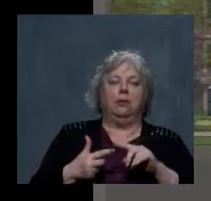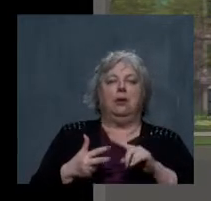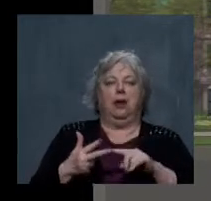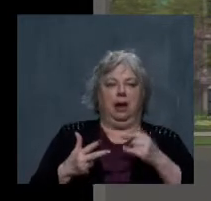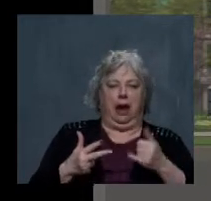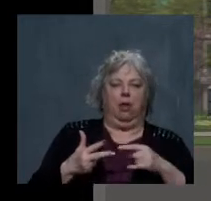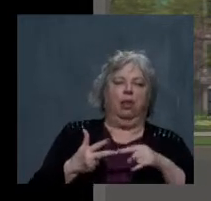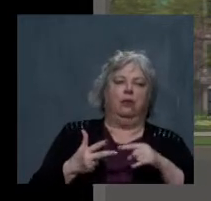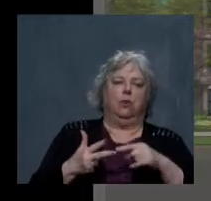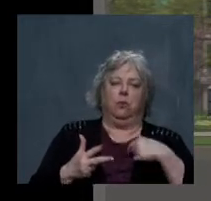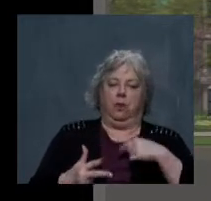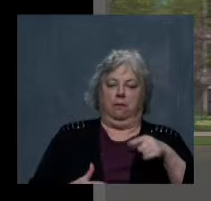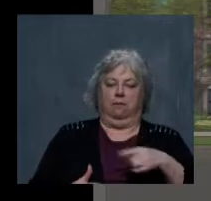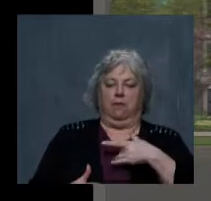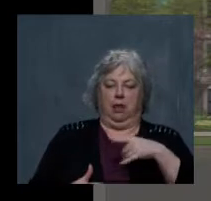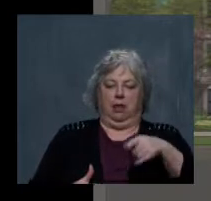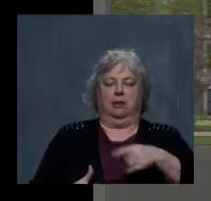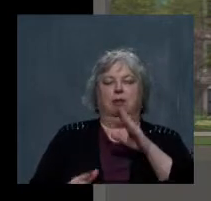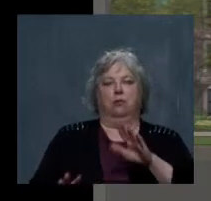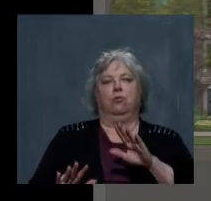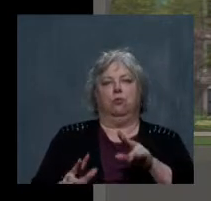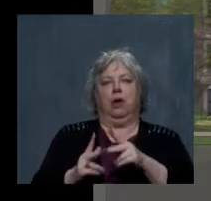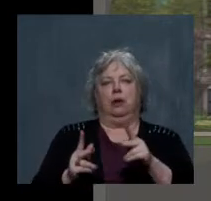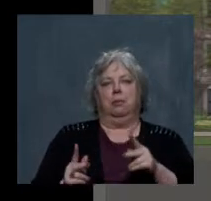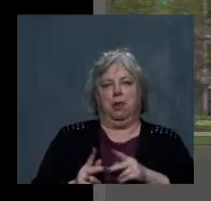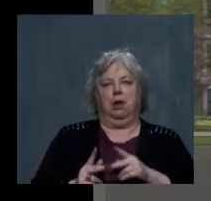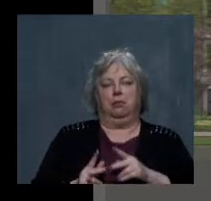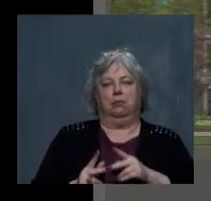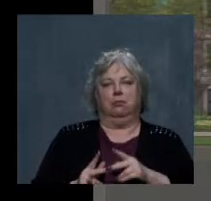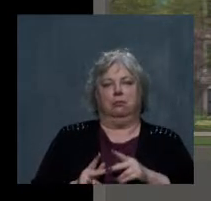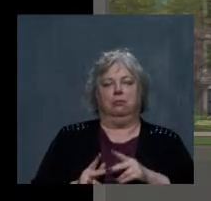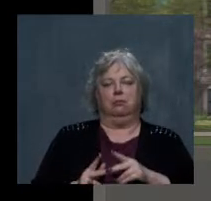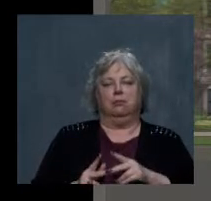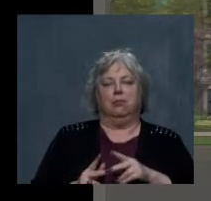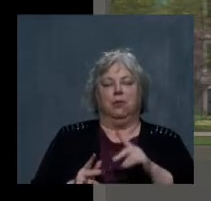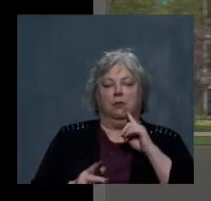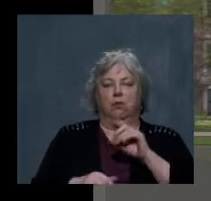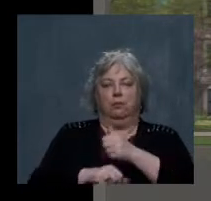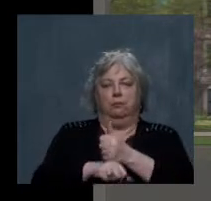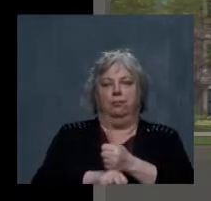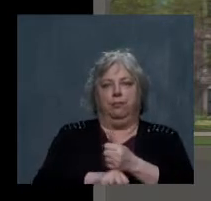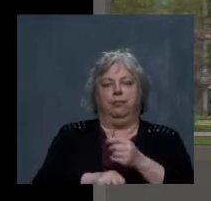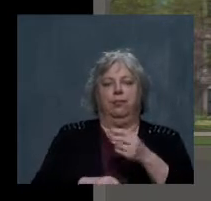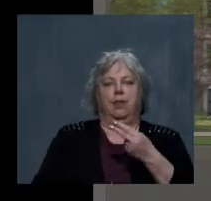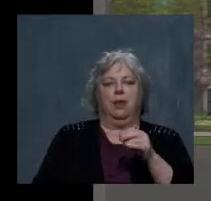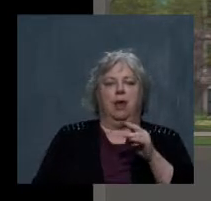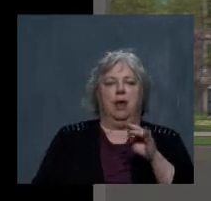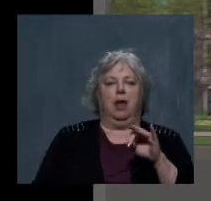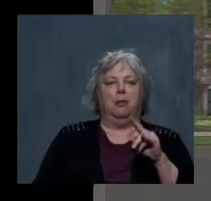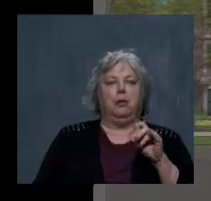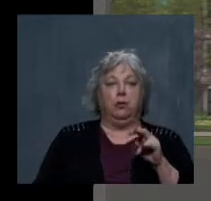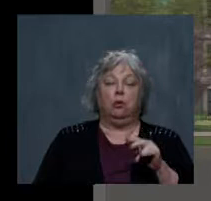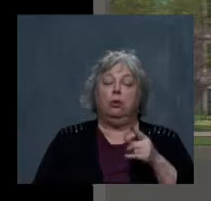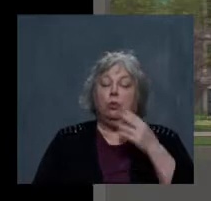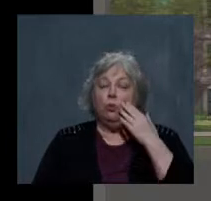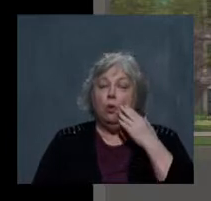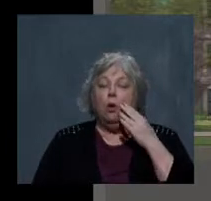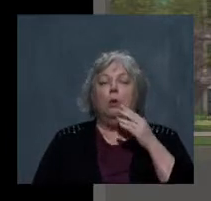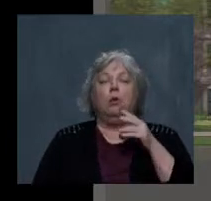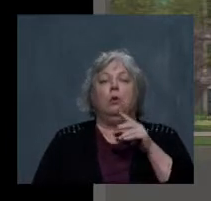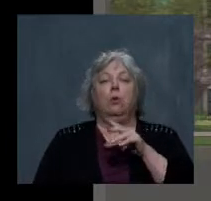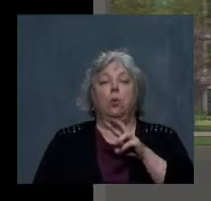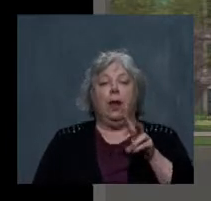this location, and because as you all know, West Little Rock is growing to further to the